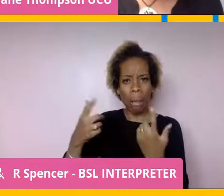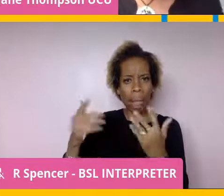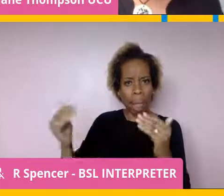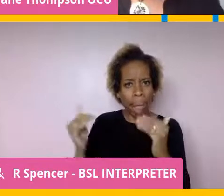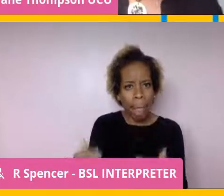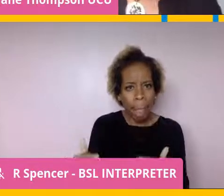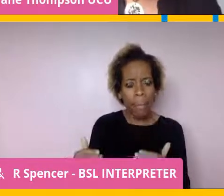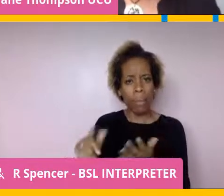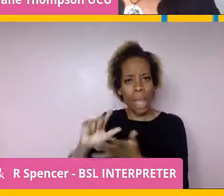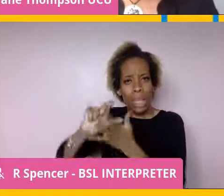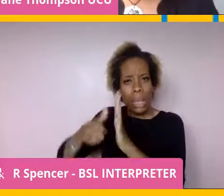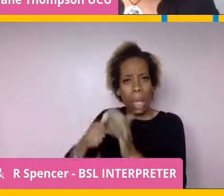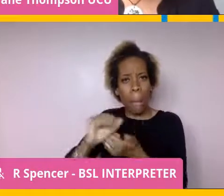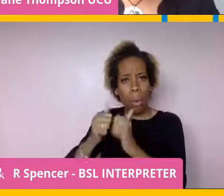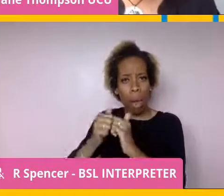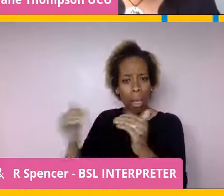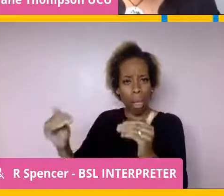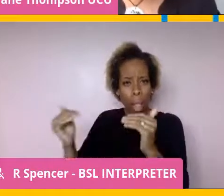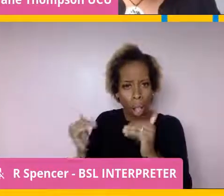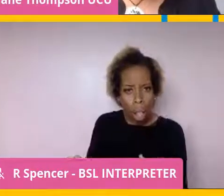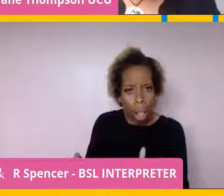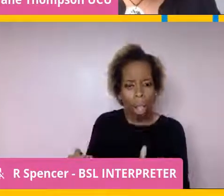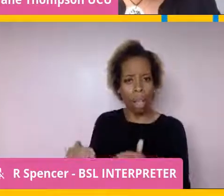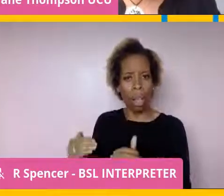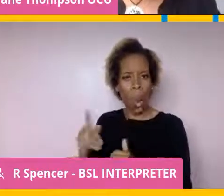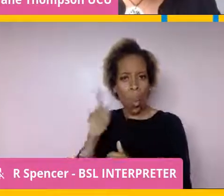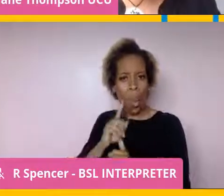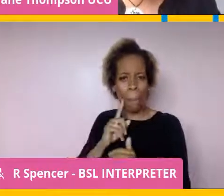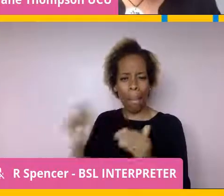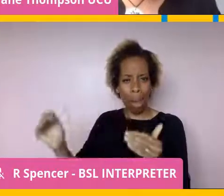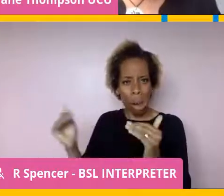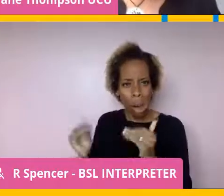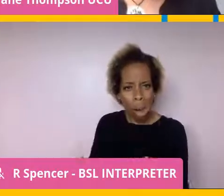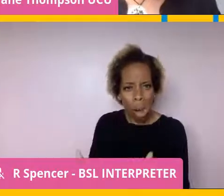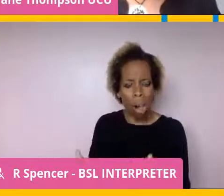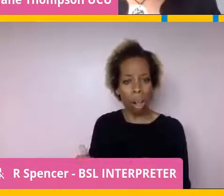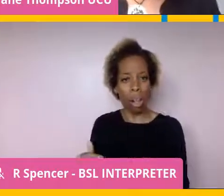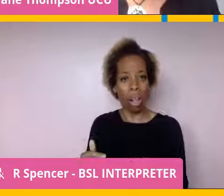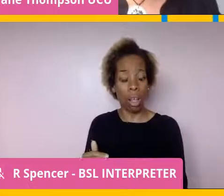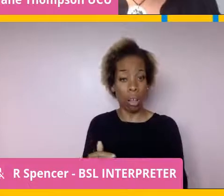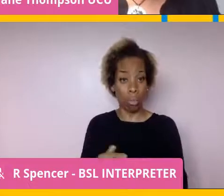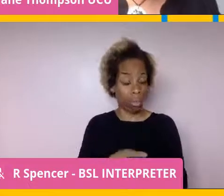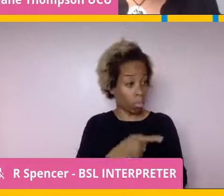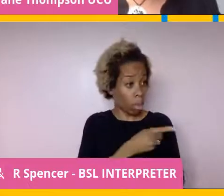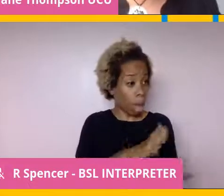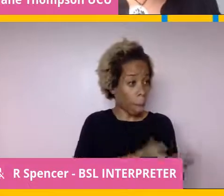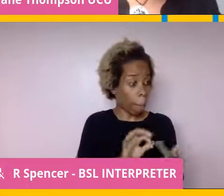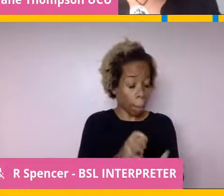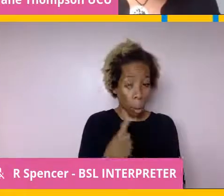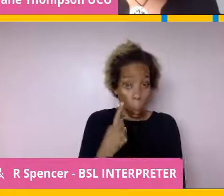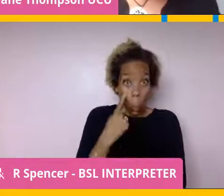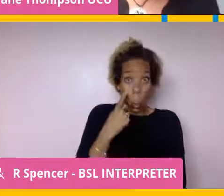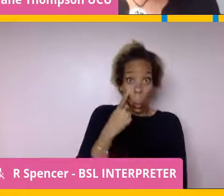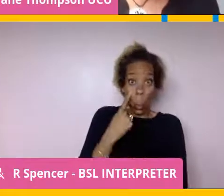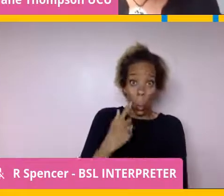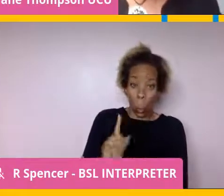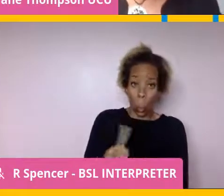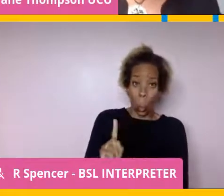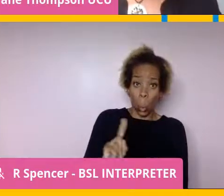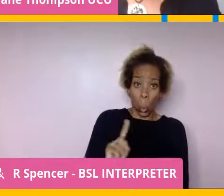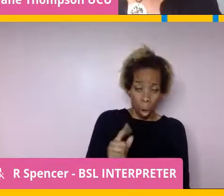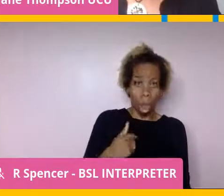disabled colleagues. We need to bring that all out and absolutely shame them. They are quite sensitive to a lot of this stuff, so we need to keep going and doing